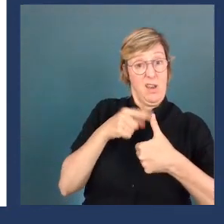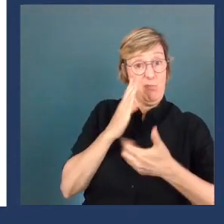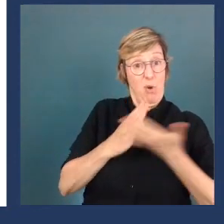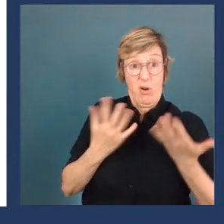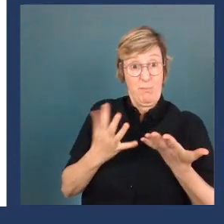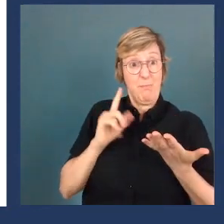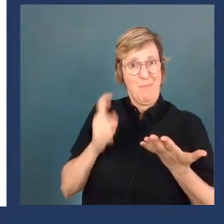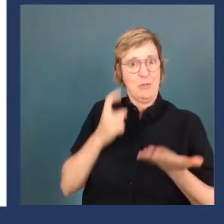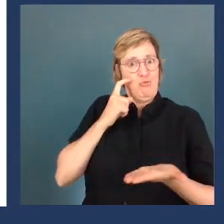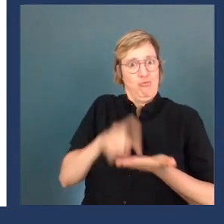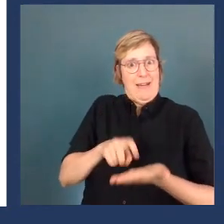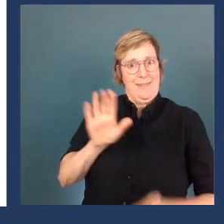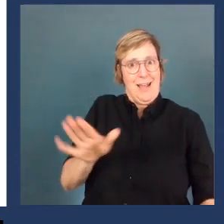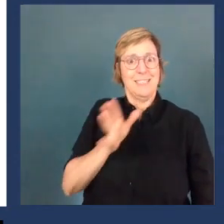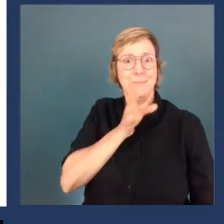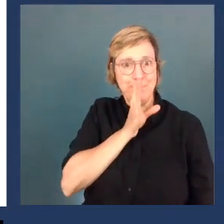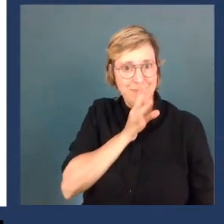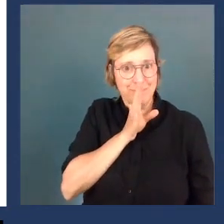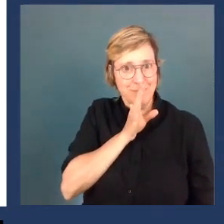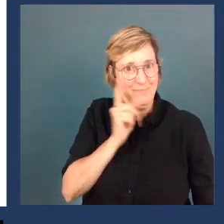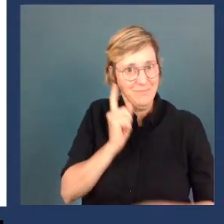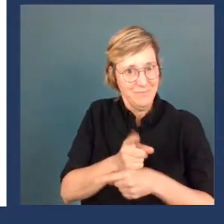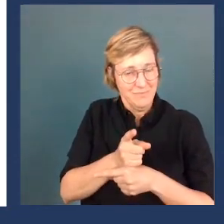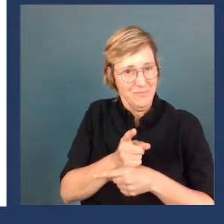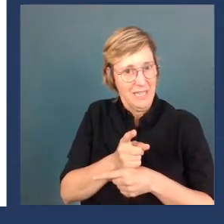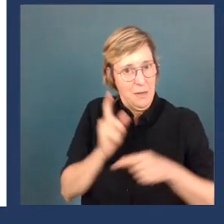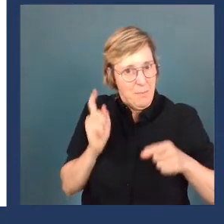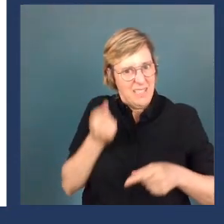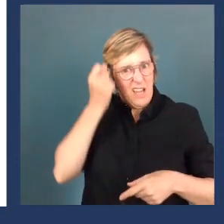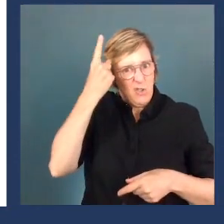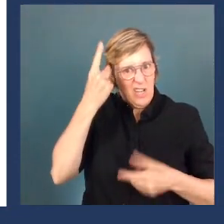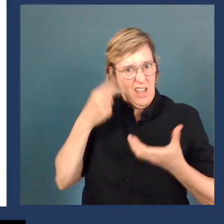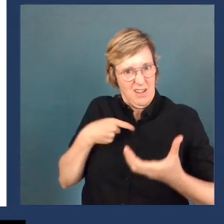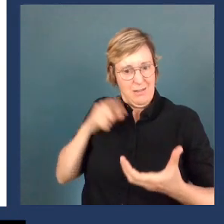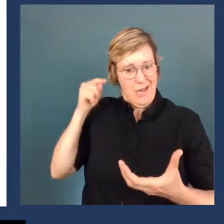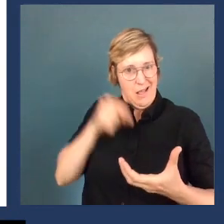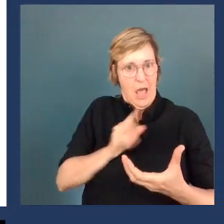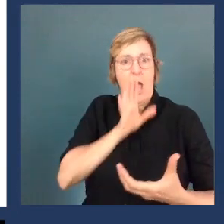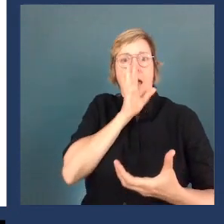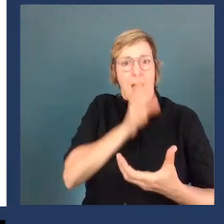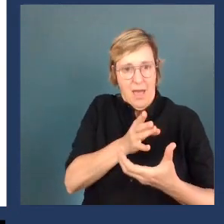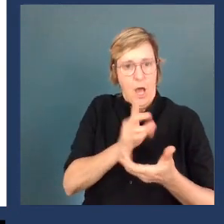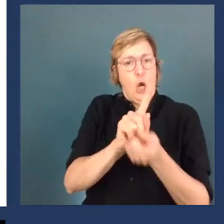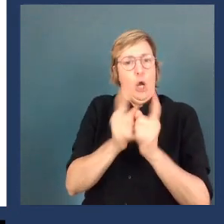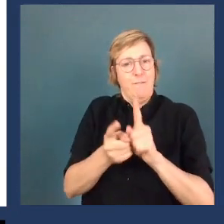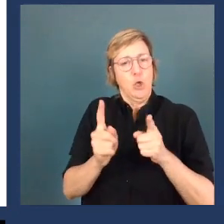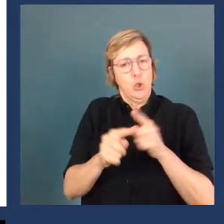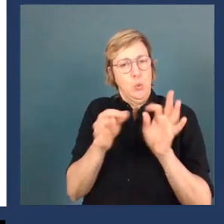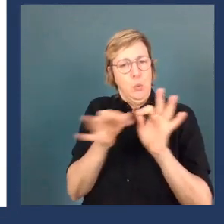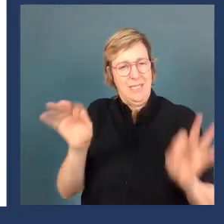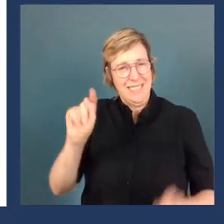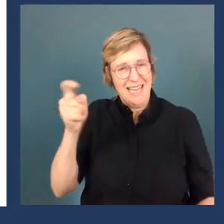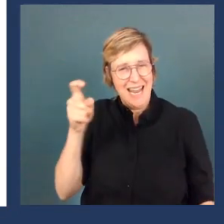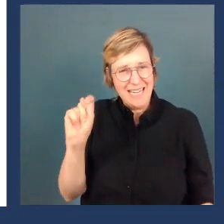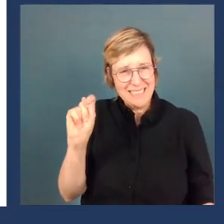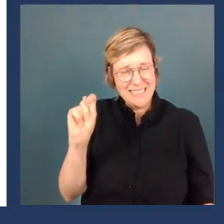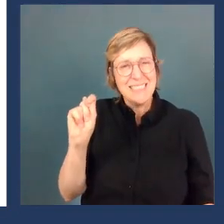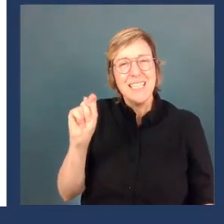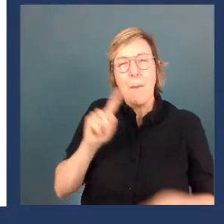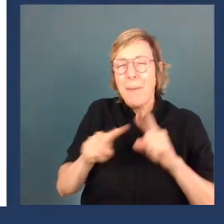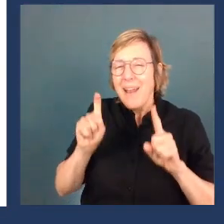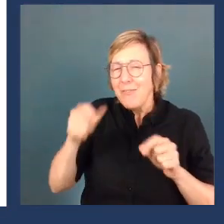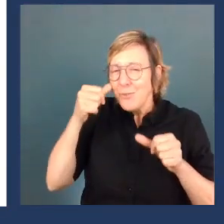recognition, where you want to take in what the person is saying and convert that into text that can be processed. But again, we have to account for